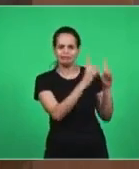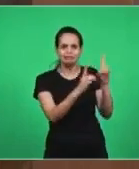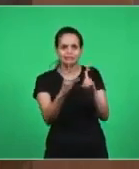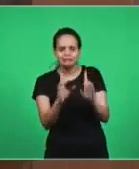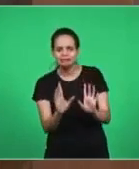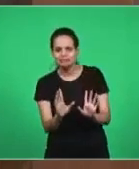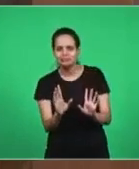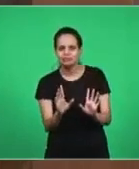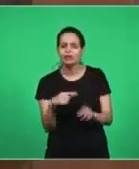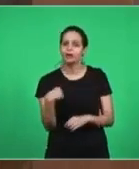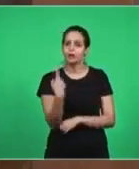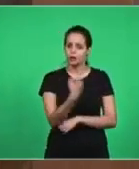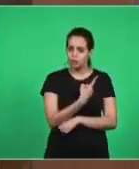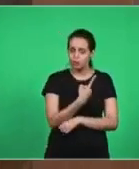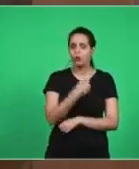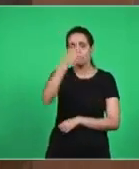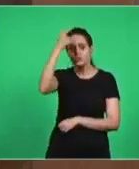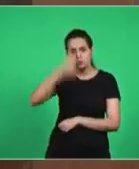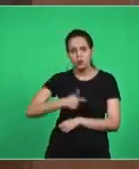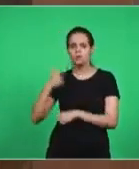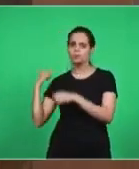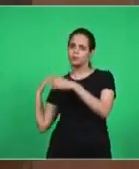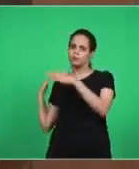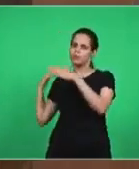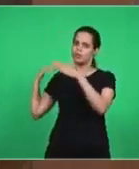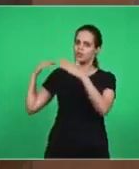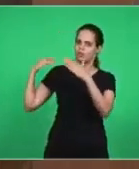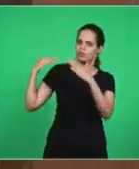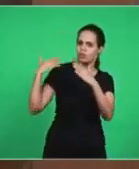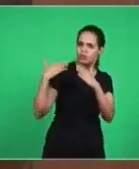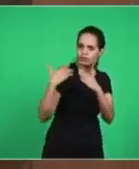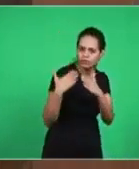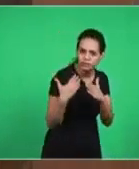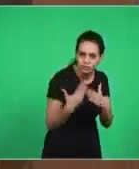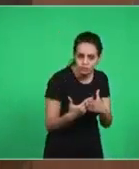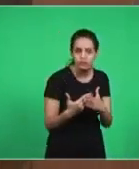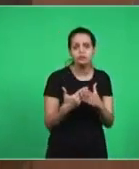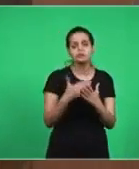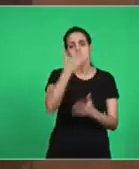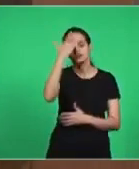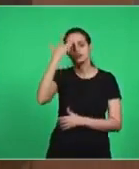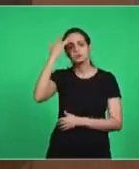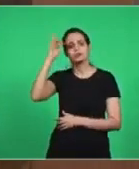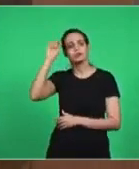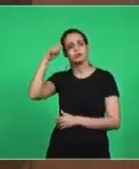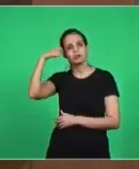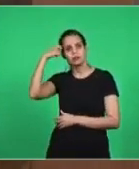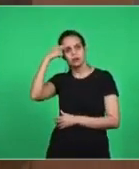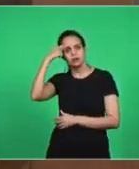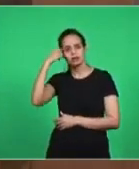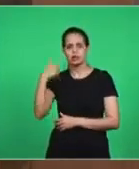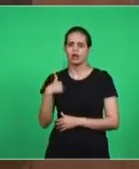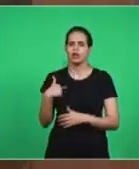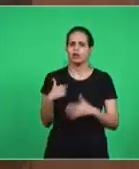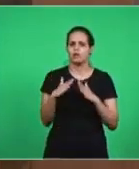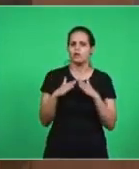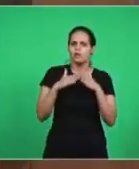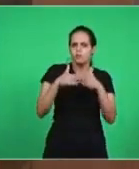We don't need to go to Africa. We can go to our own backyard to preach about the gospel. Oh, I need